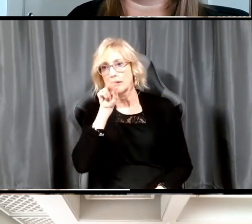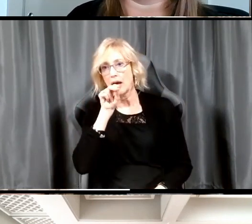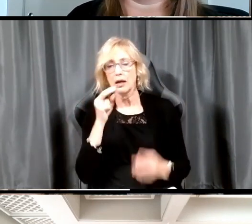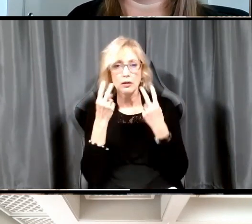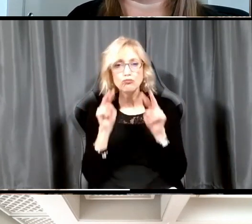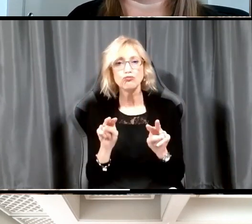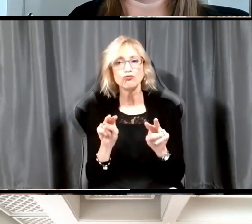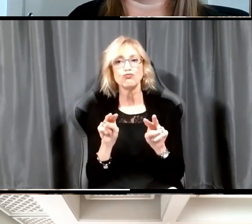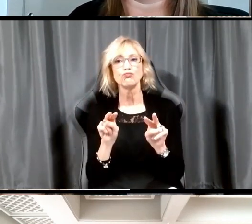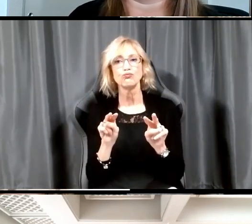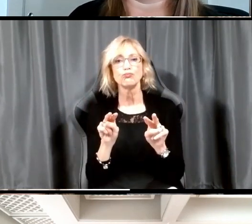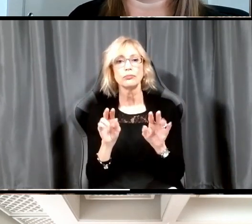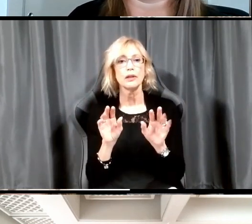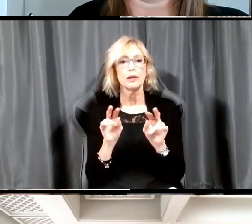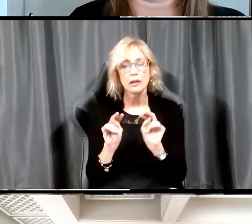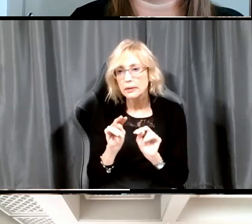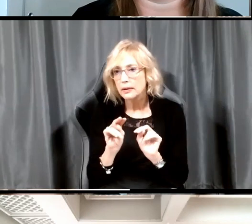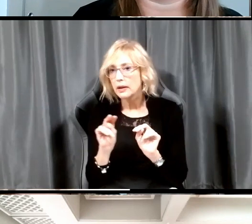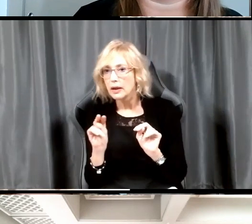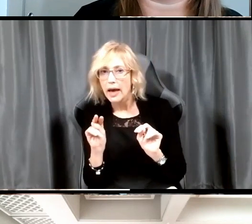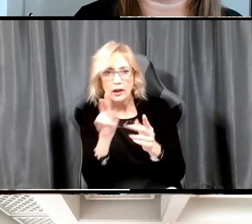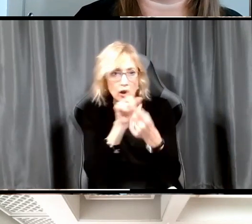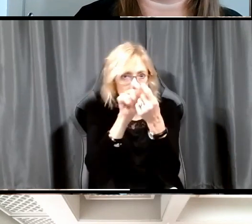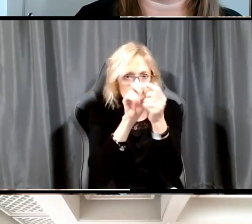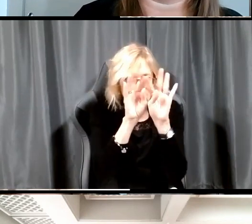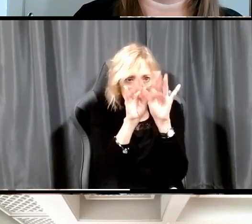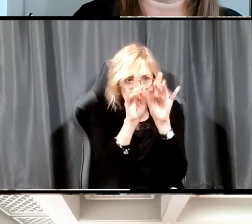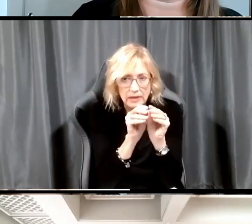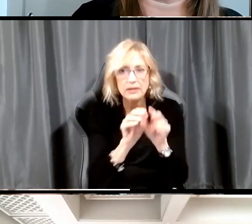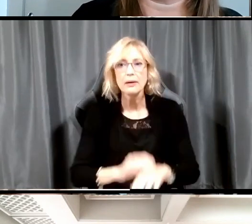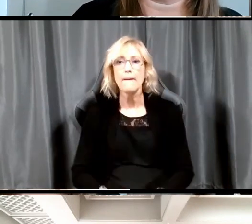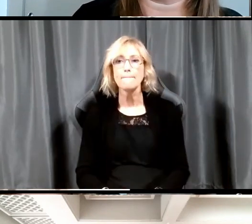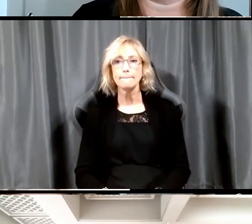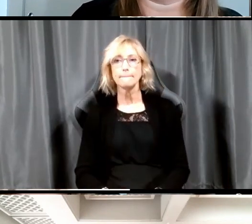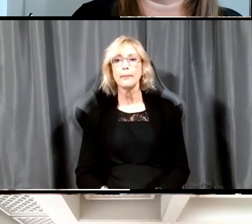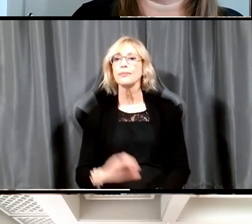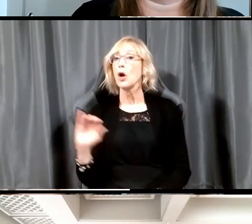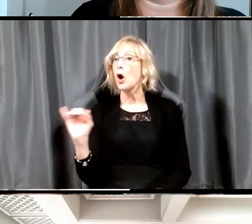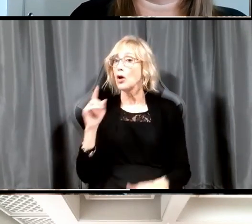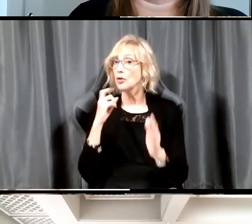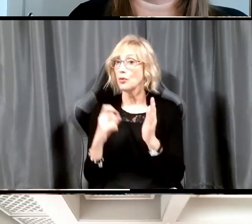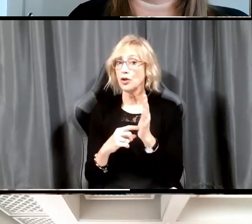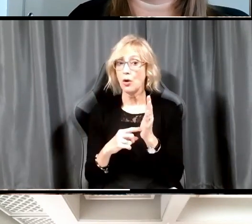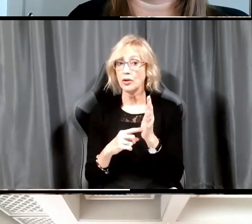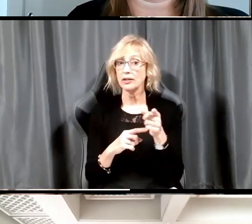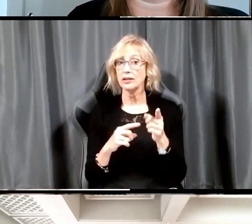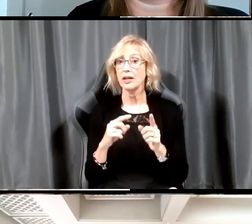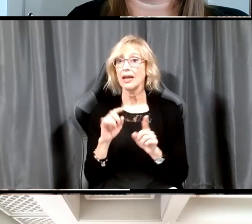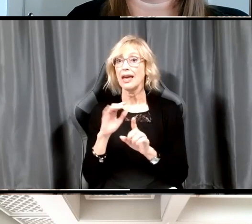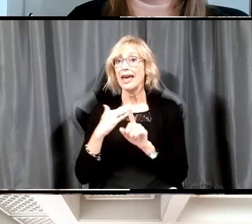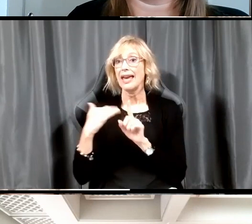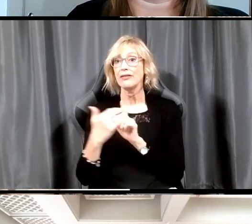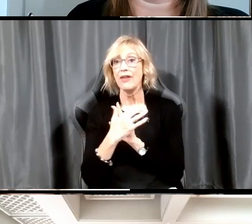it and spend more time looking at the details on it. Yeah, so, and you also notice her environment is less